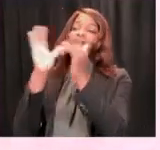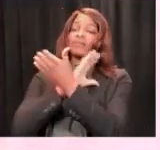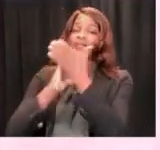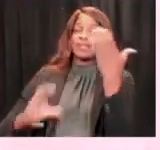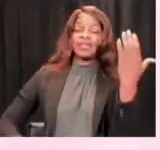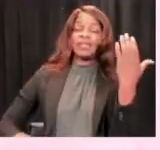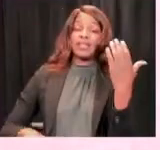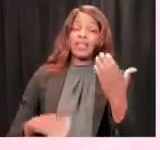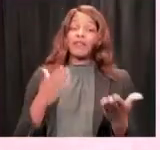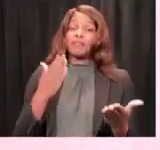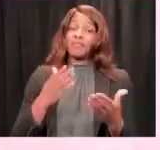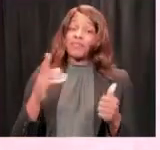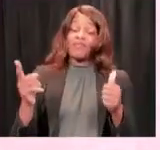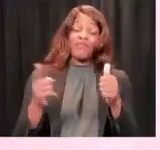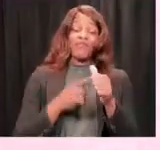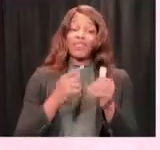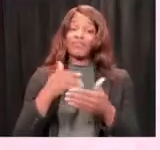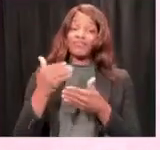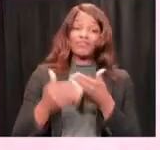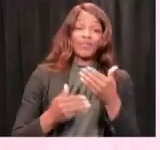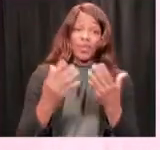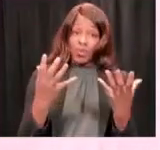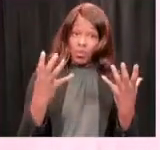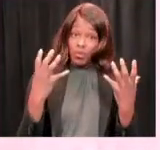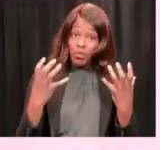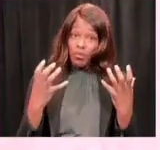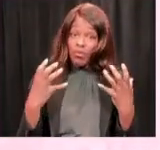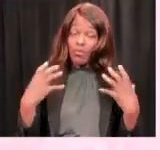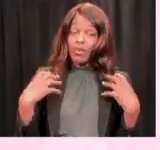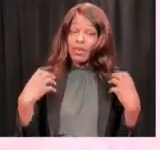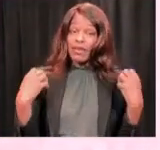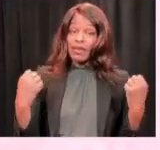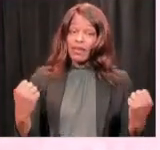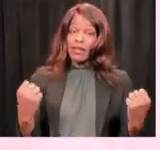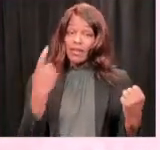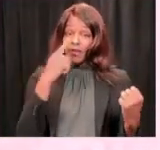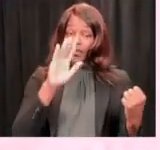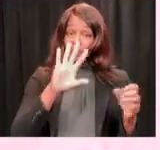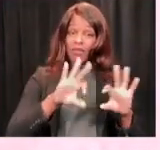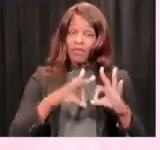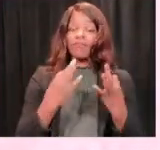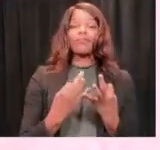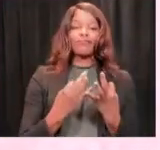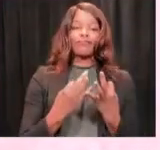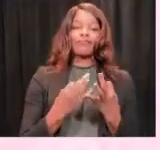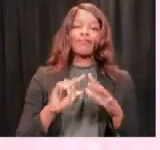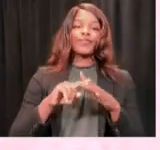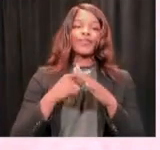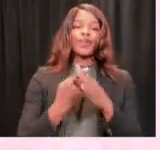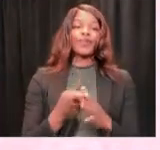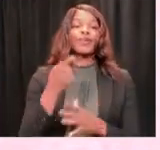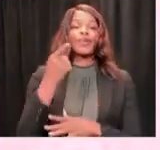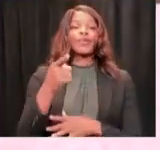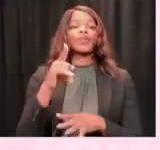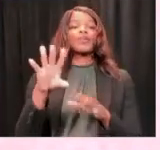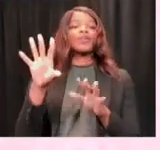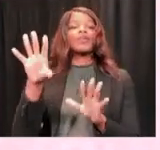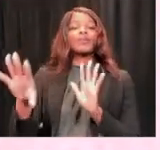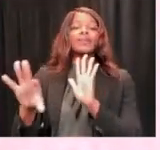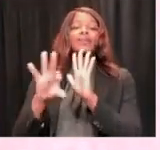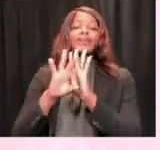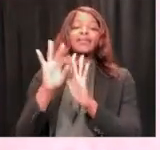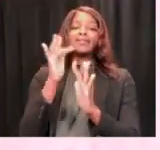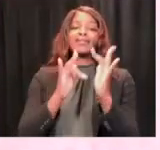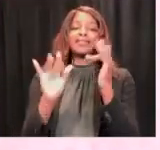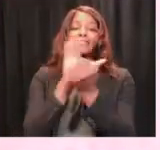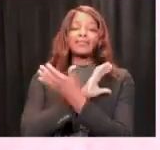listen, this is your first step. You want healing for your family? It starts with you choosing to follow Jesus Christ. Here's what the good news